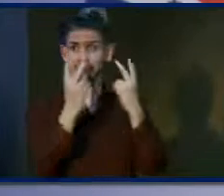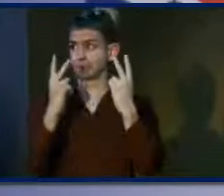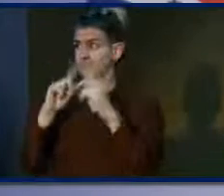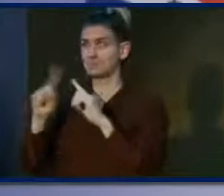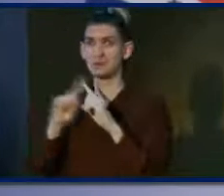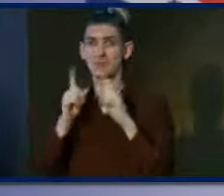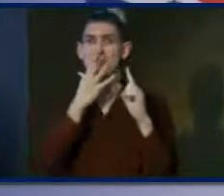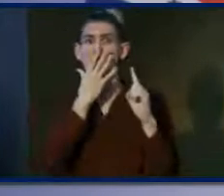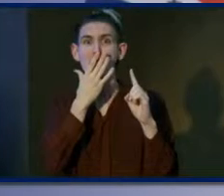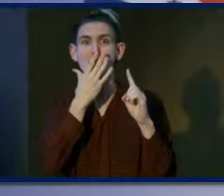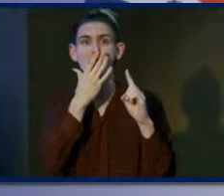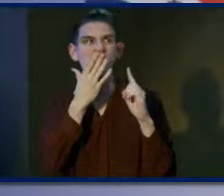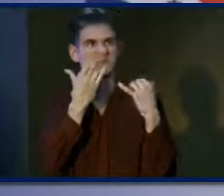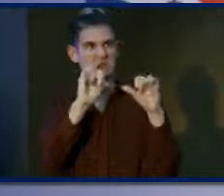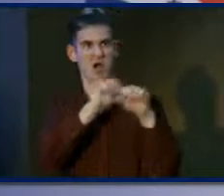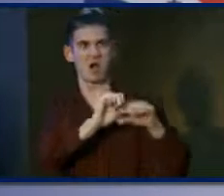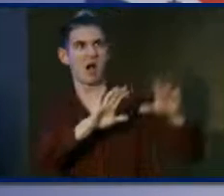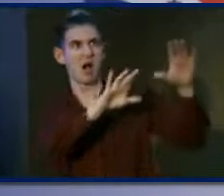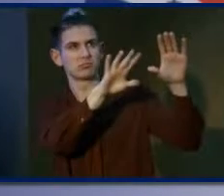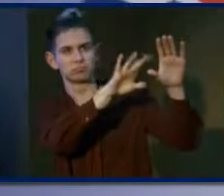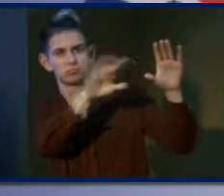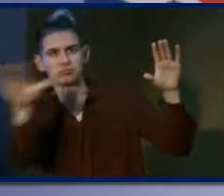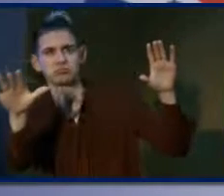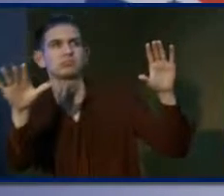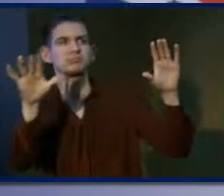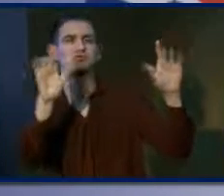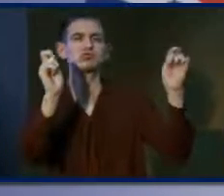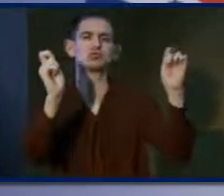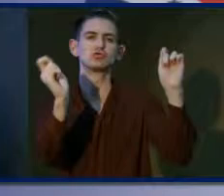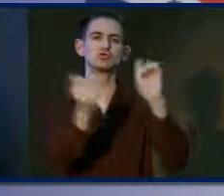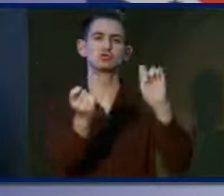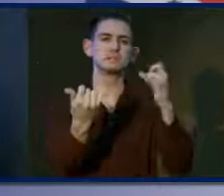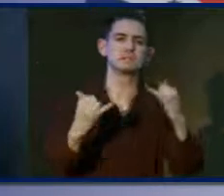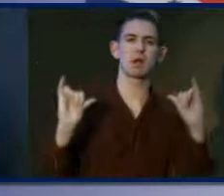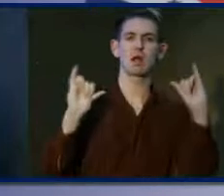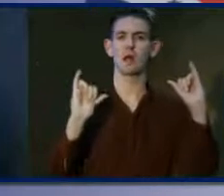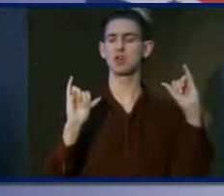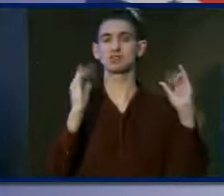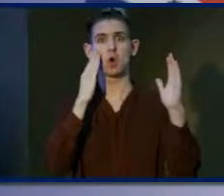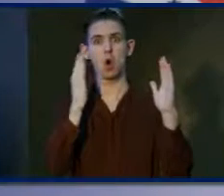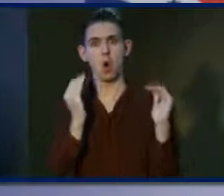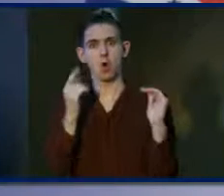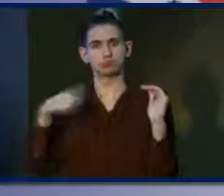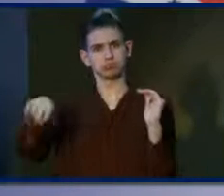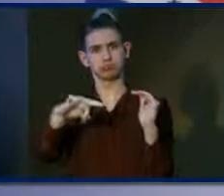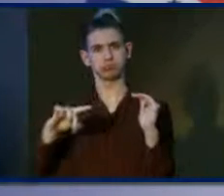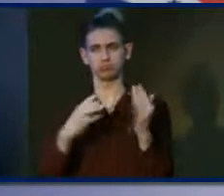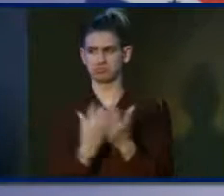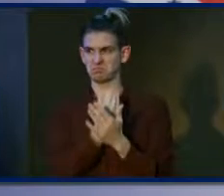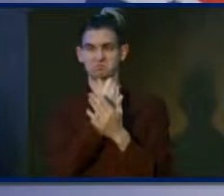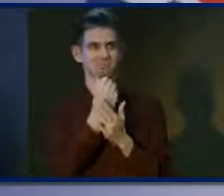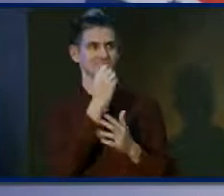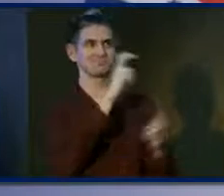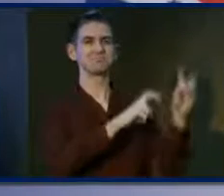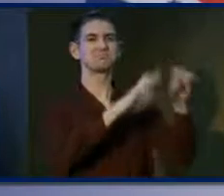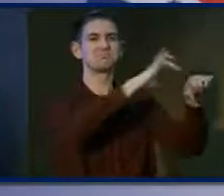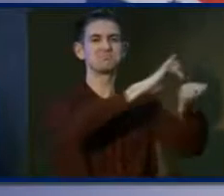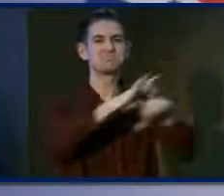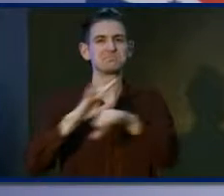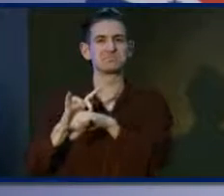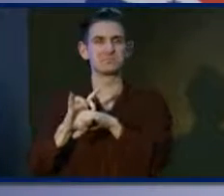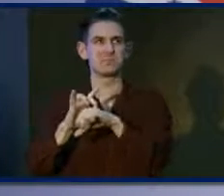changing in the high country, exploring some of the great things that give us such pride to be